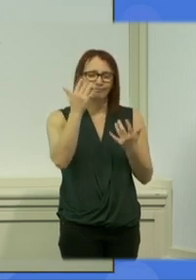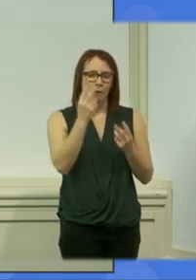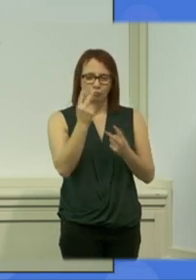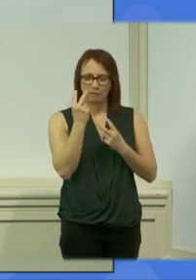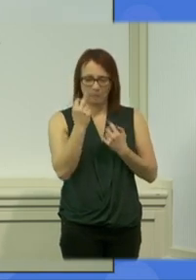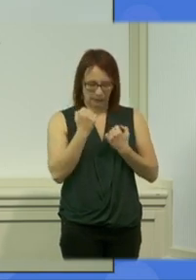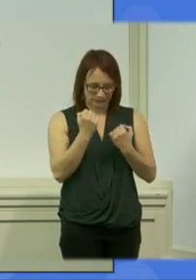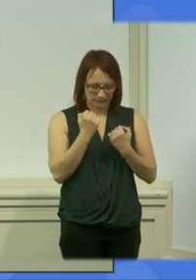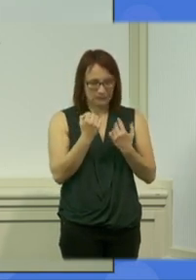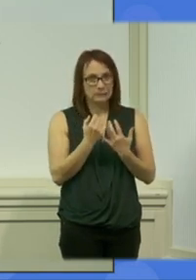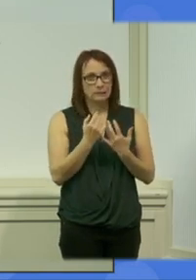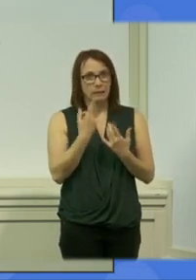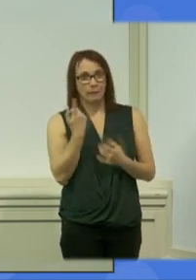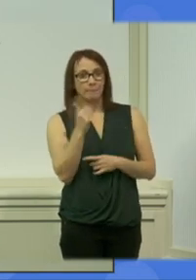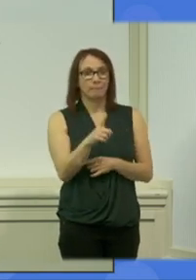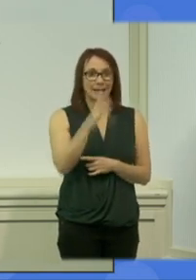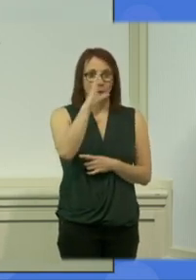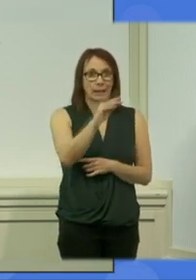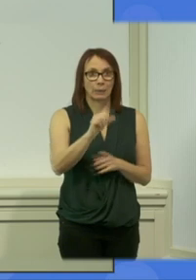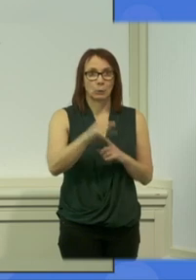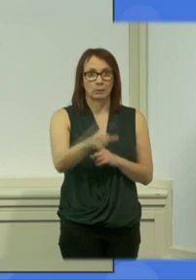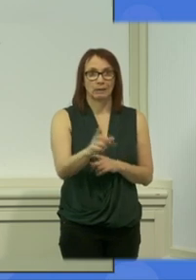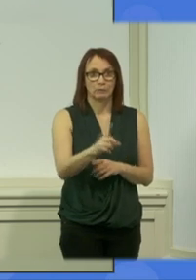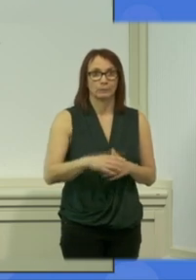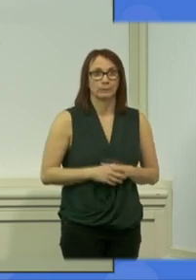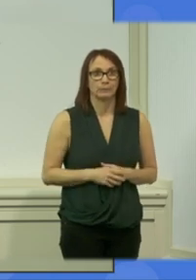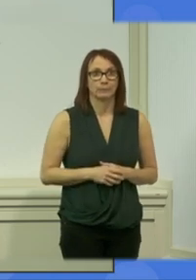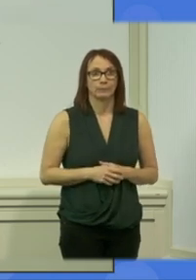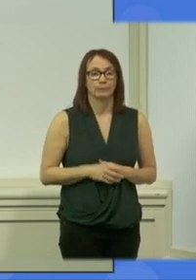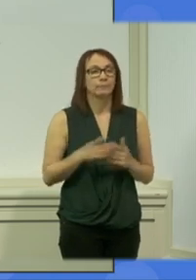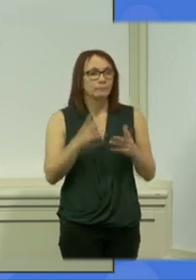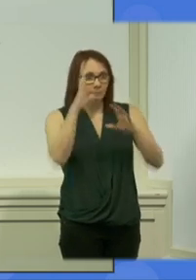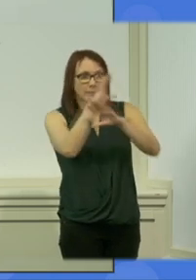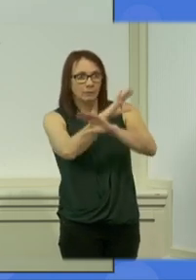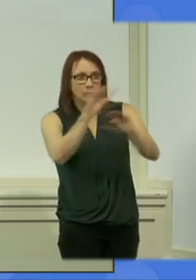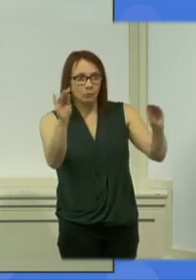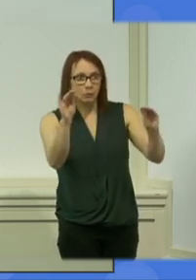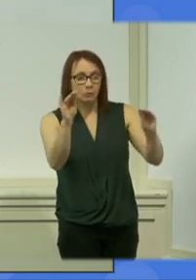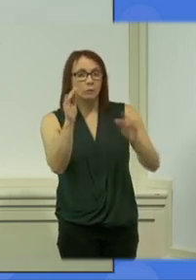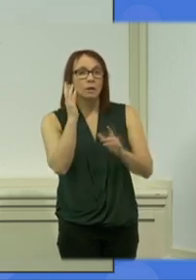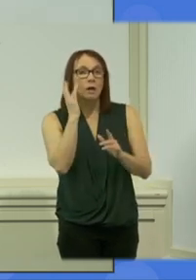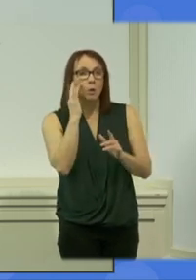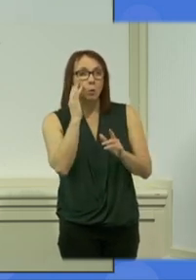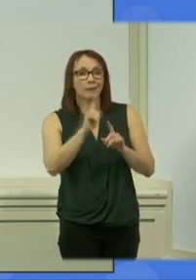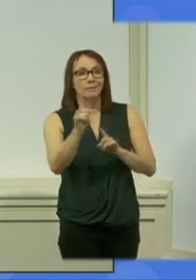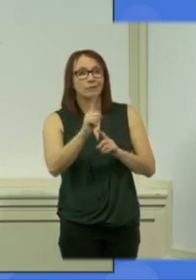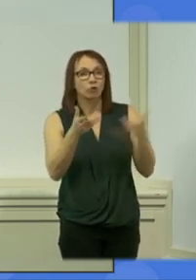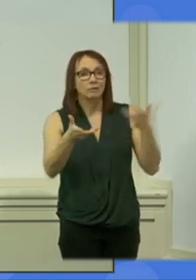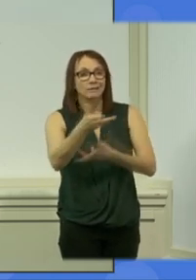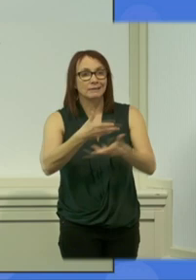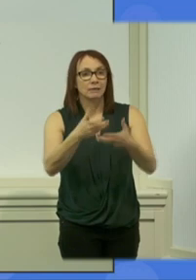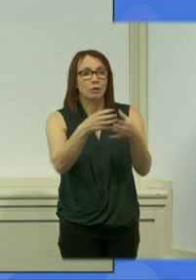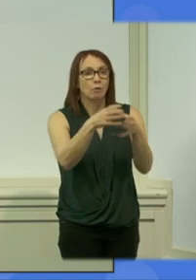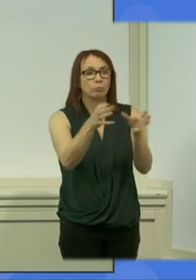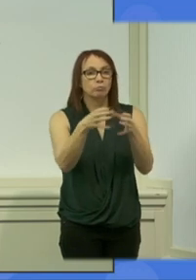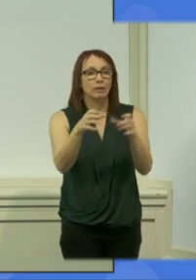heard. And then I'll be back to let you know what we're doing next. But just so you know, when we go into our discussions later in the breakout rooms, you